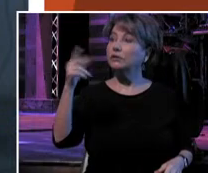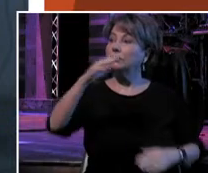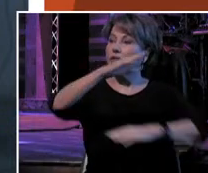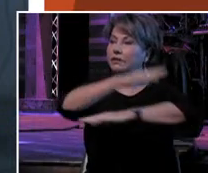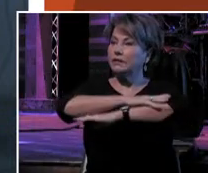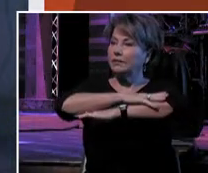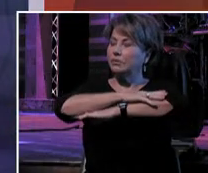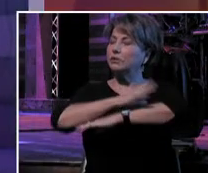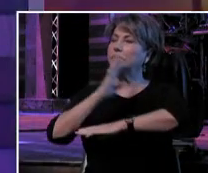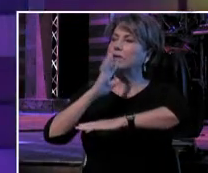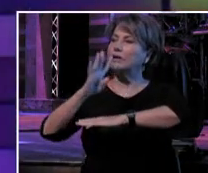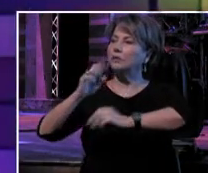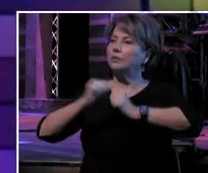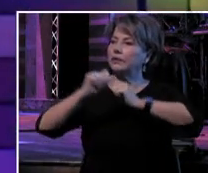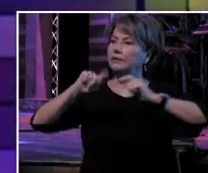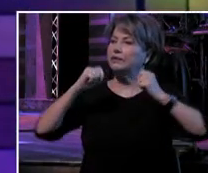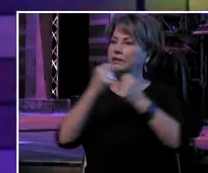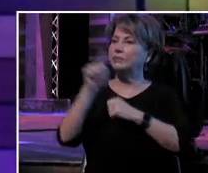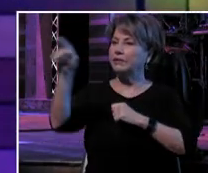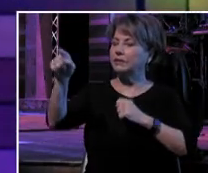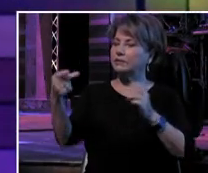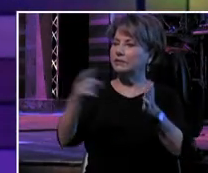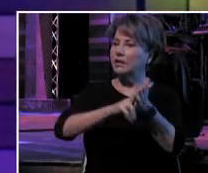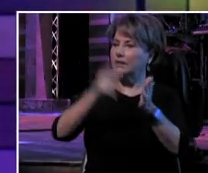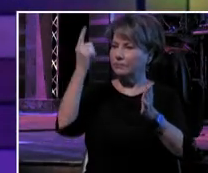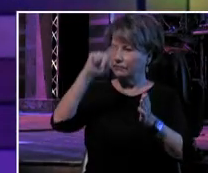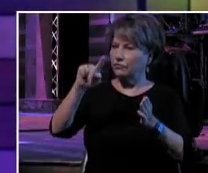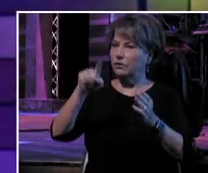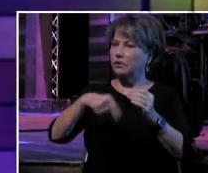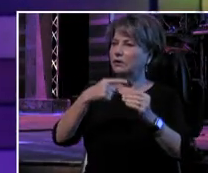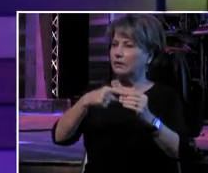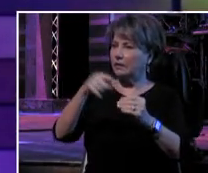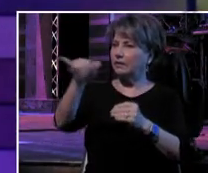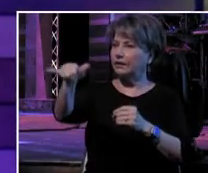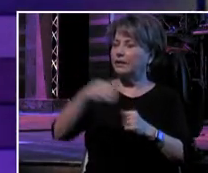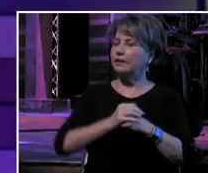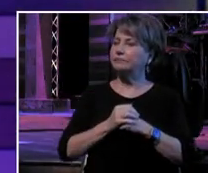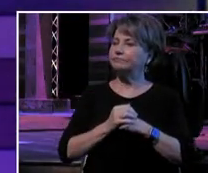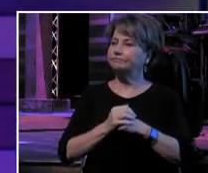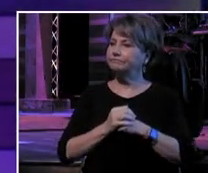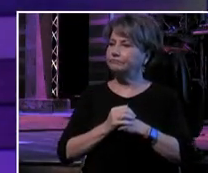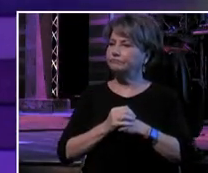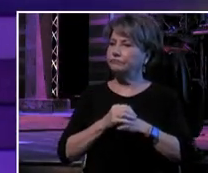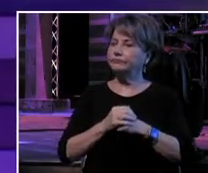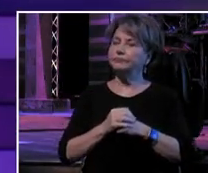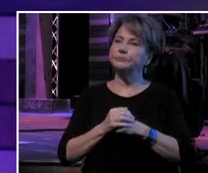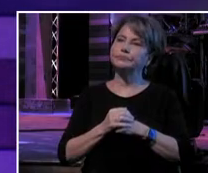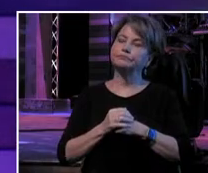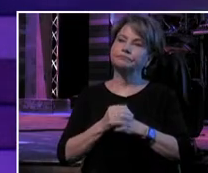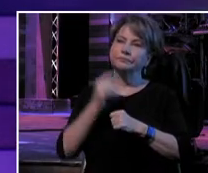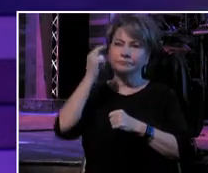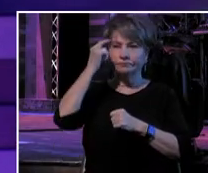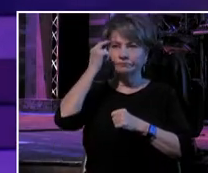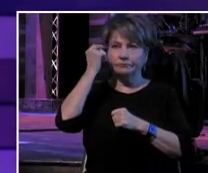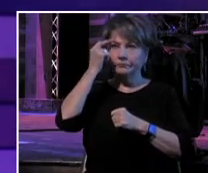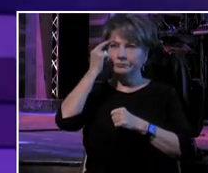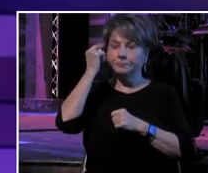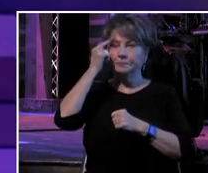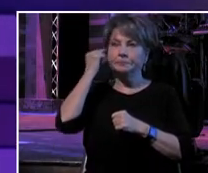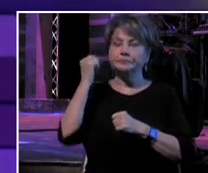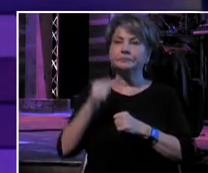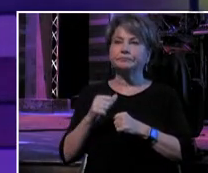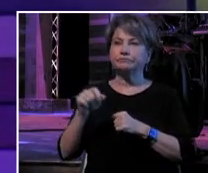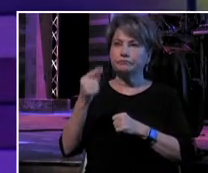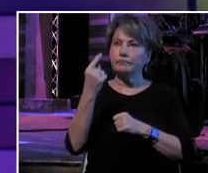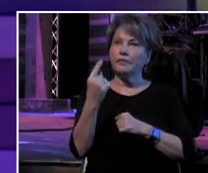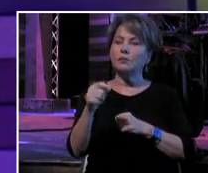talk to the team out there, sign up for one of the sites to learn more about what it looks like to pour out in that way. And one of the other things that I